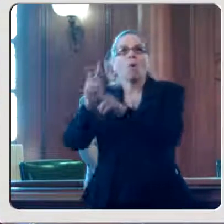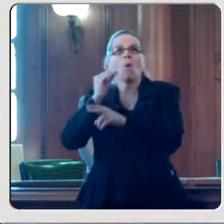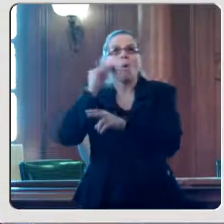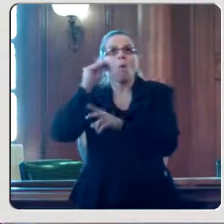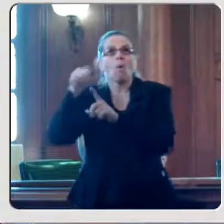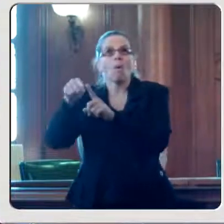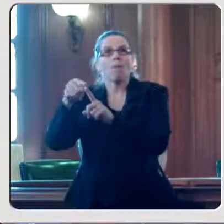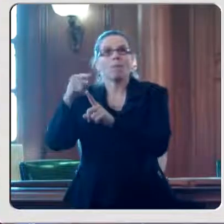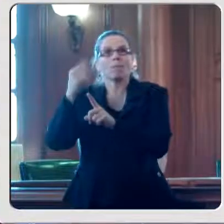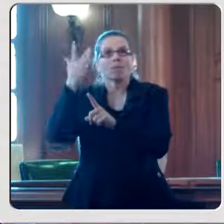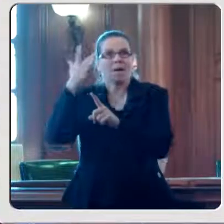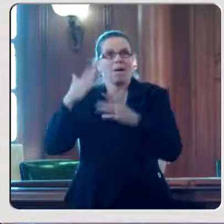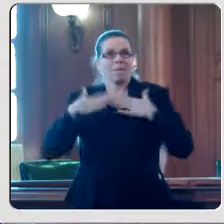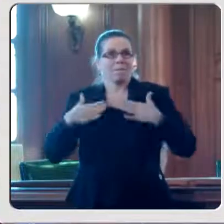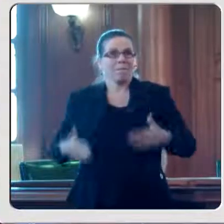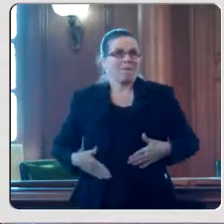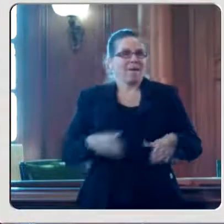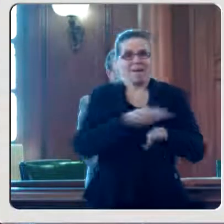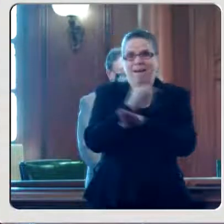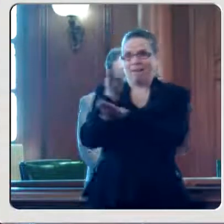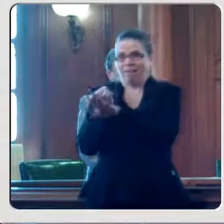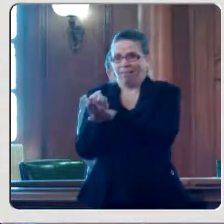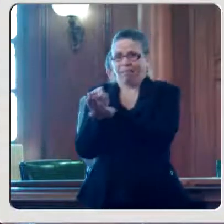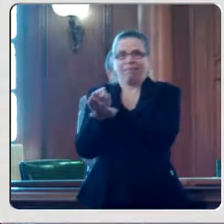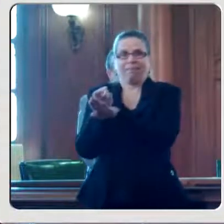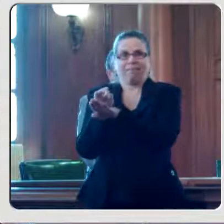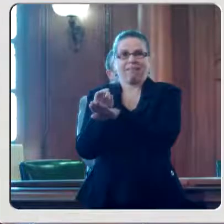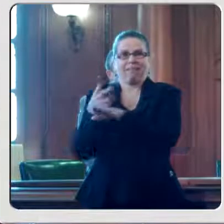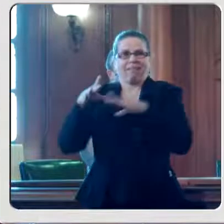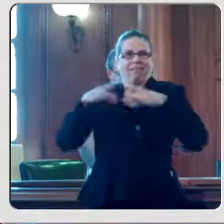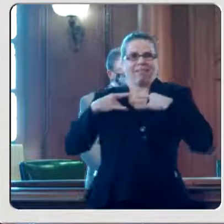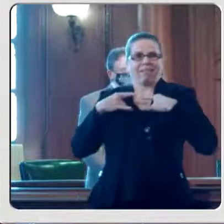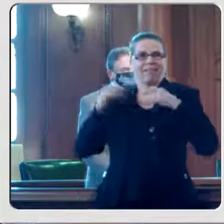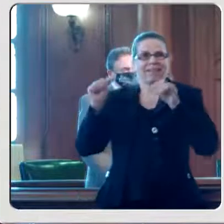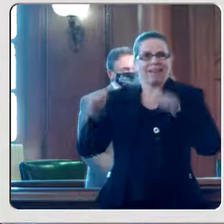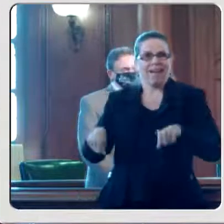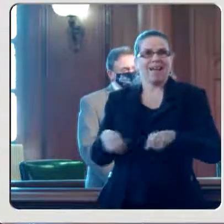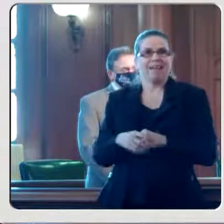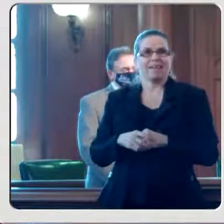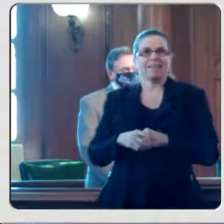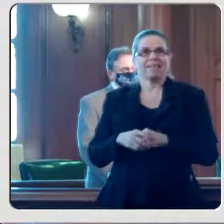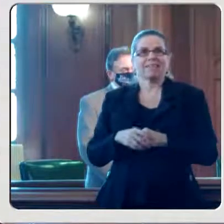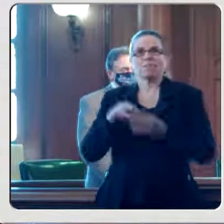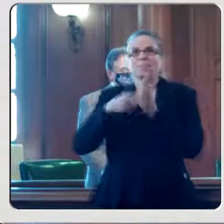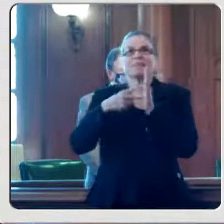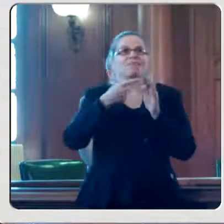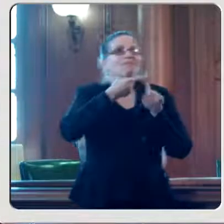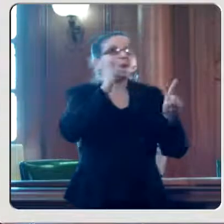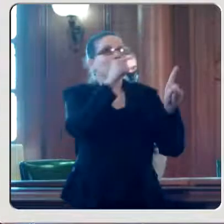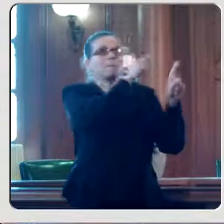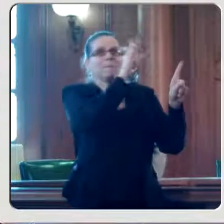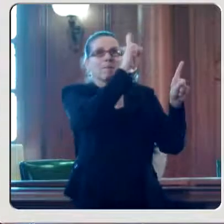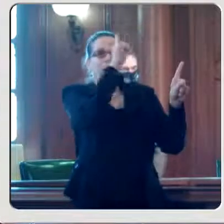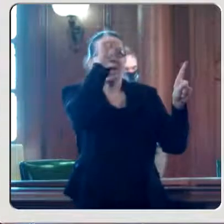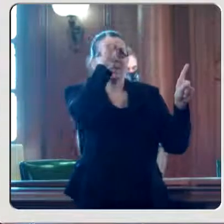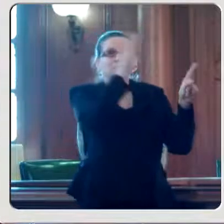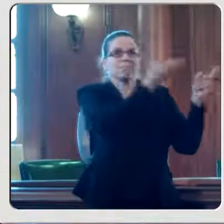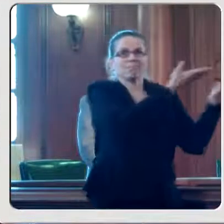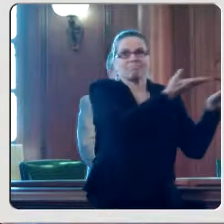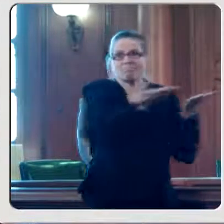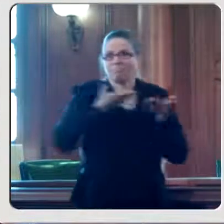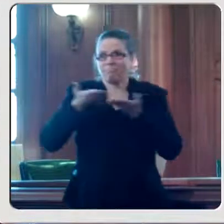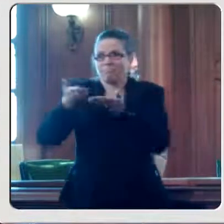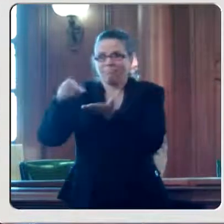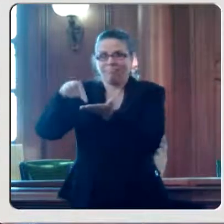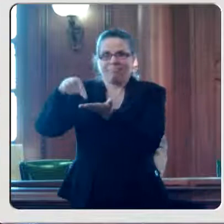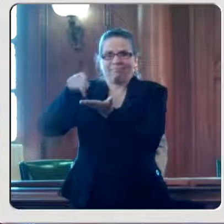who are in hospitals. I also believe that we should give consideration to making sure that